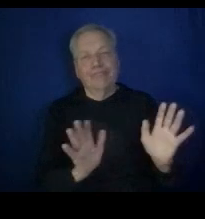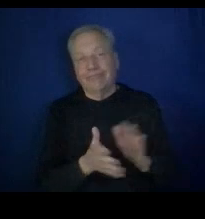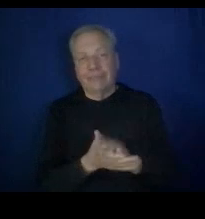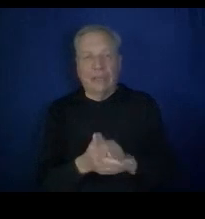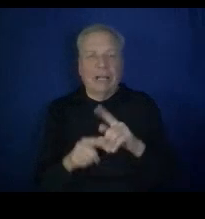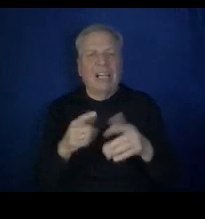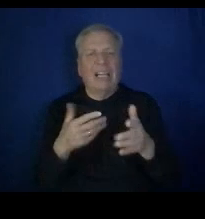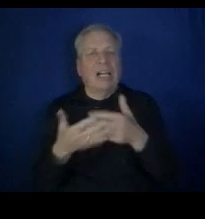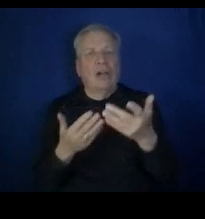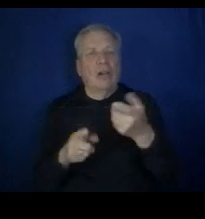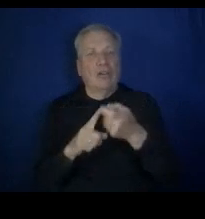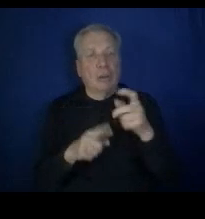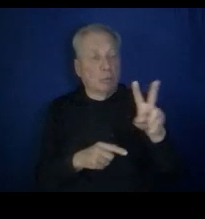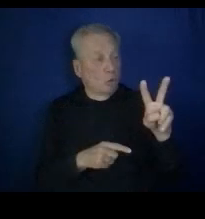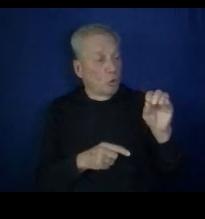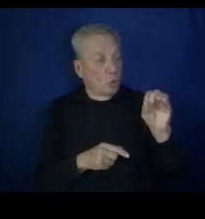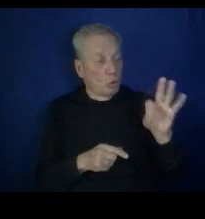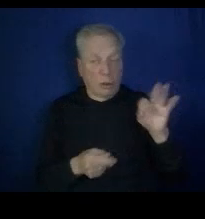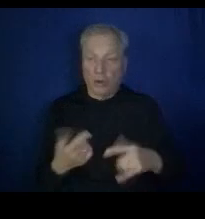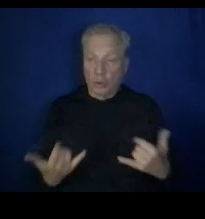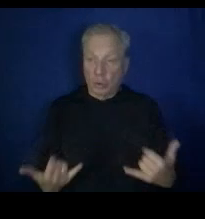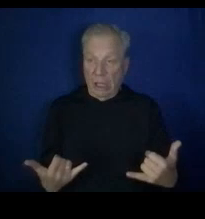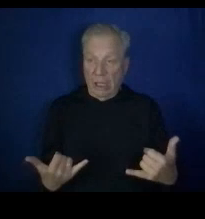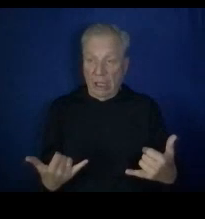So from 2009 to the present,